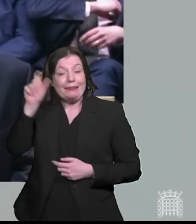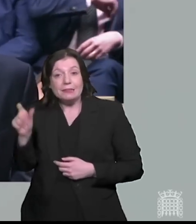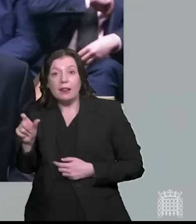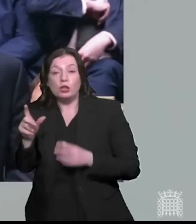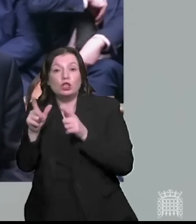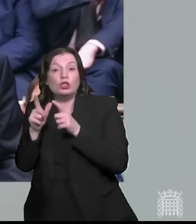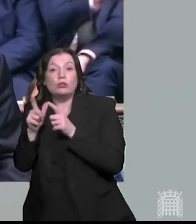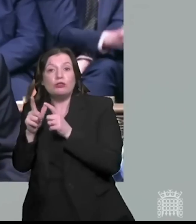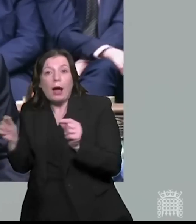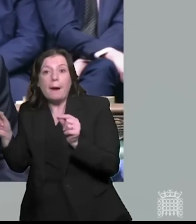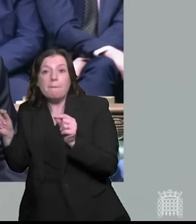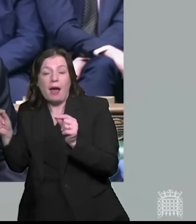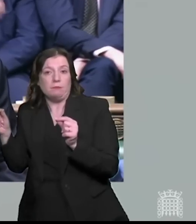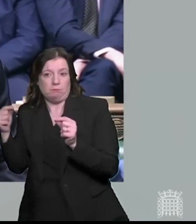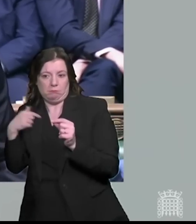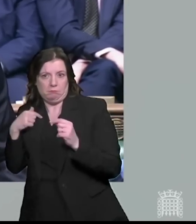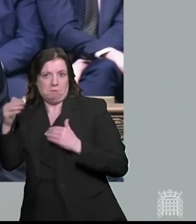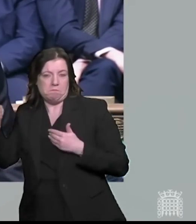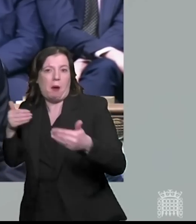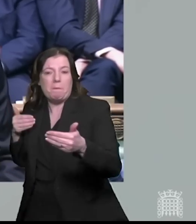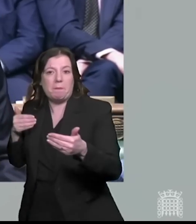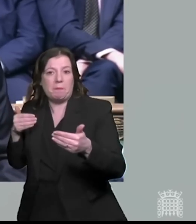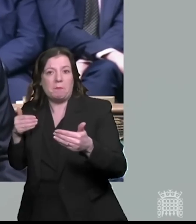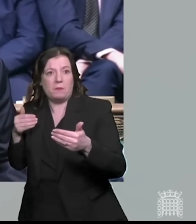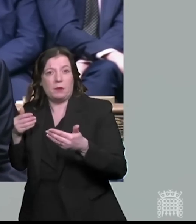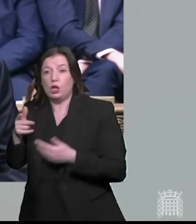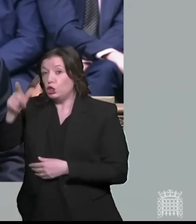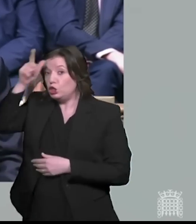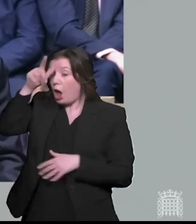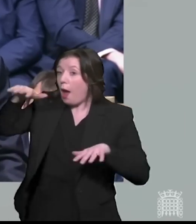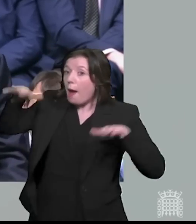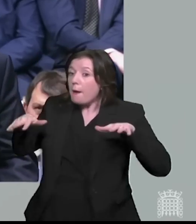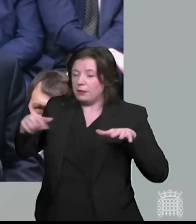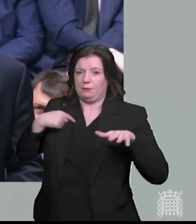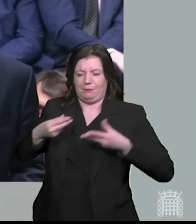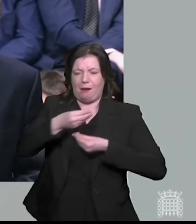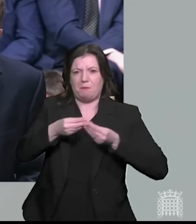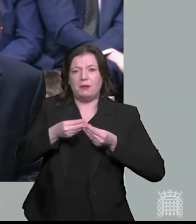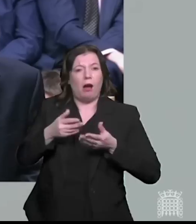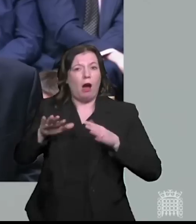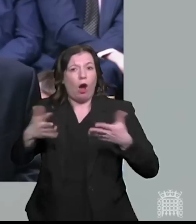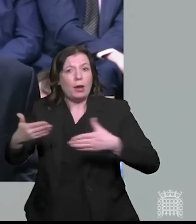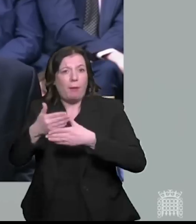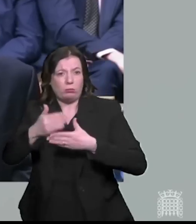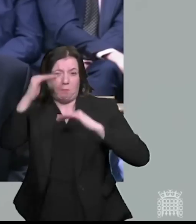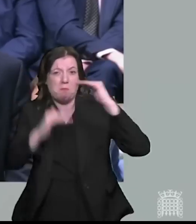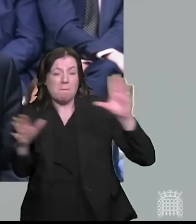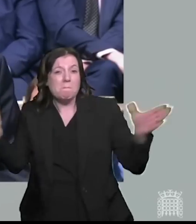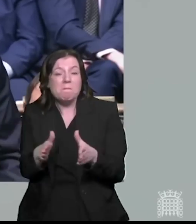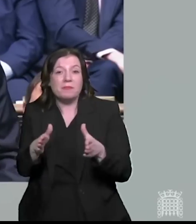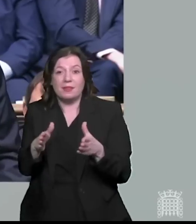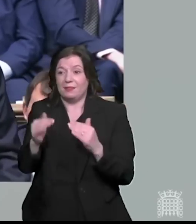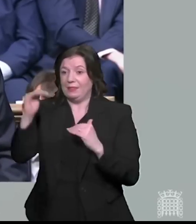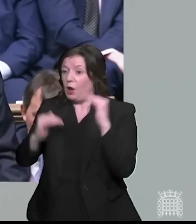or Japan, about the same as Europe's largest economy, Germany. We've halved unemployment, we've cut inequality,